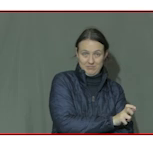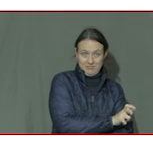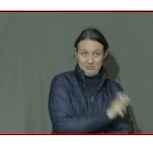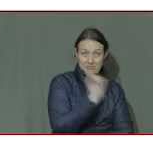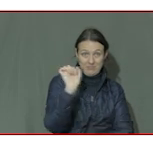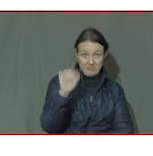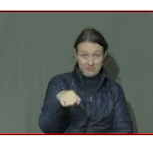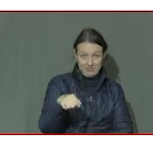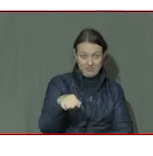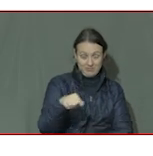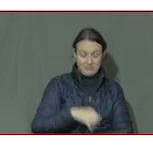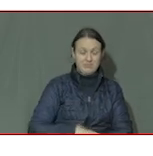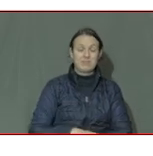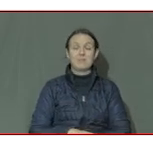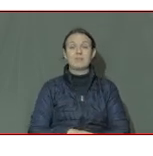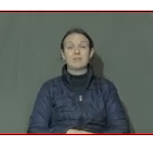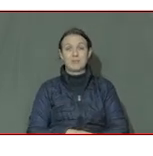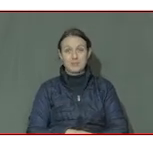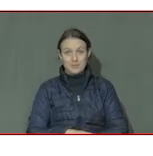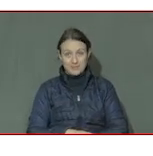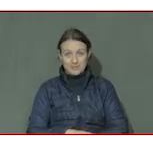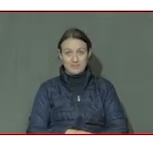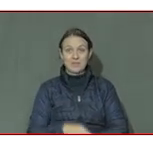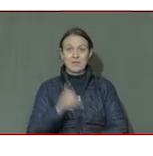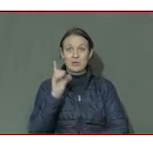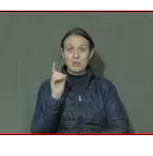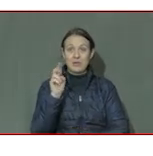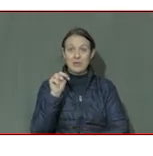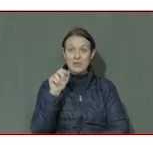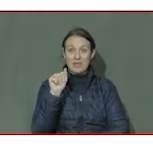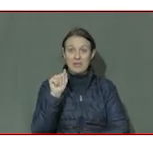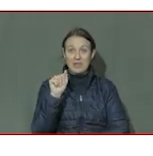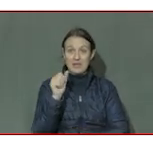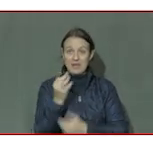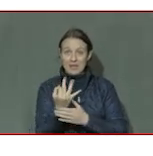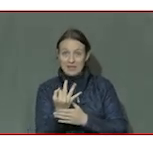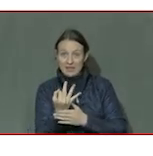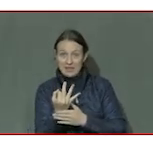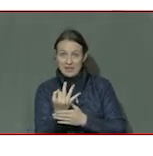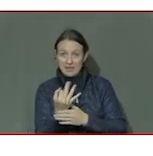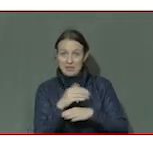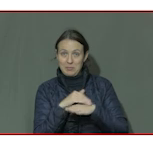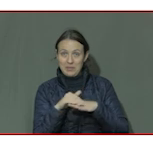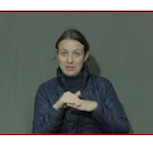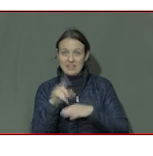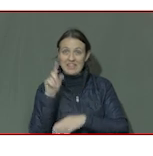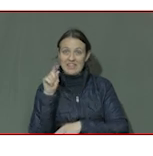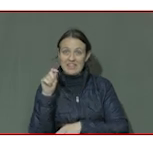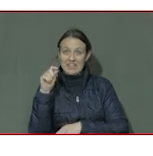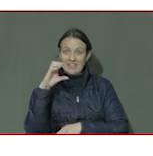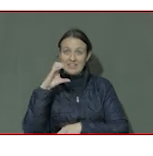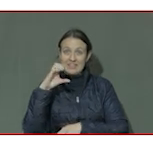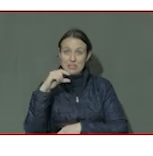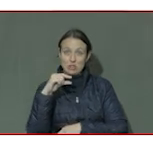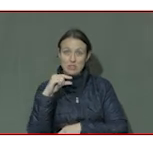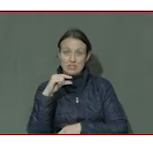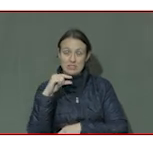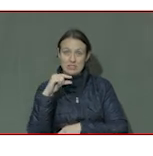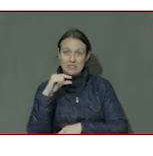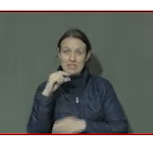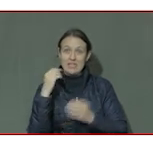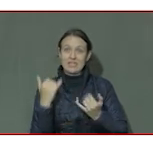Right? So our DNA-based triplet was TC gene. And then